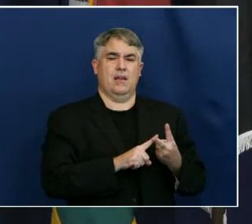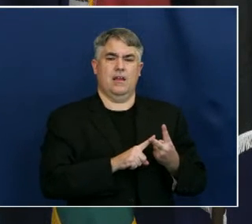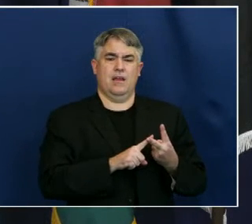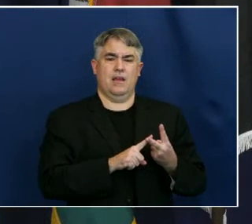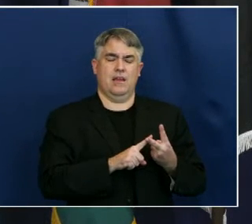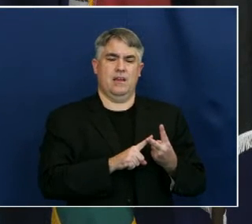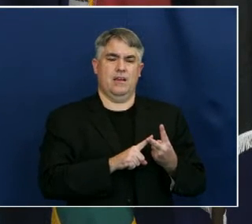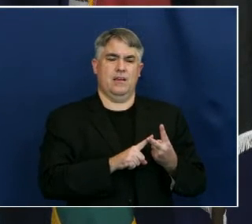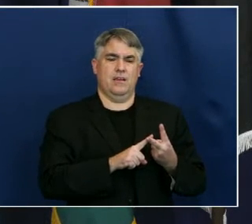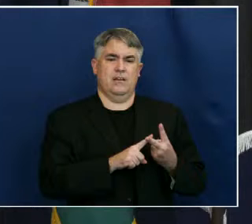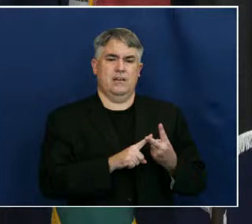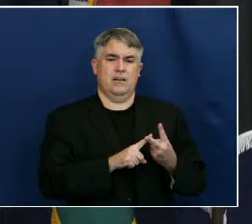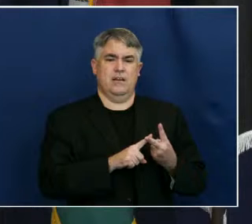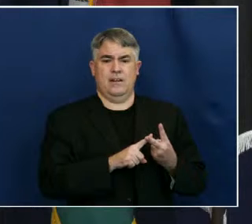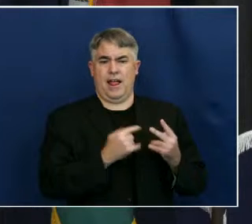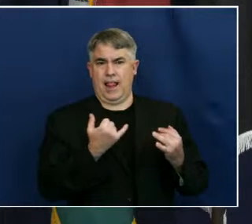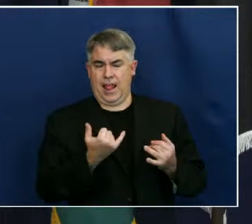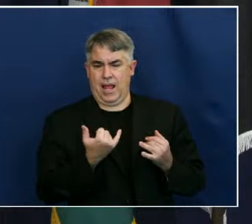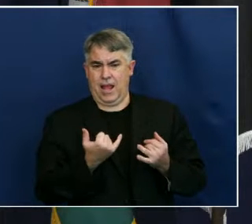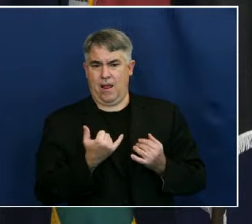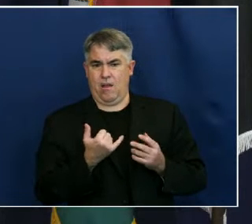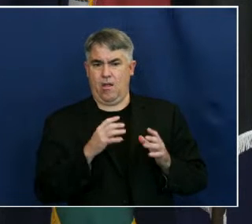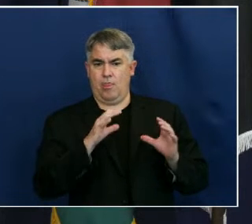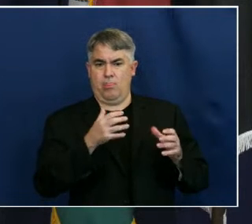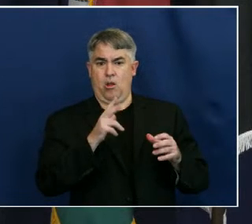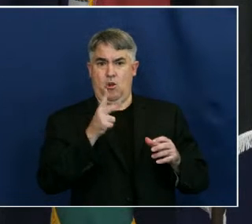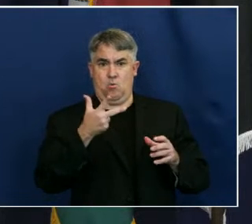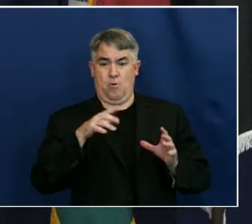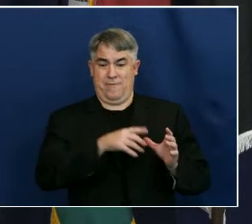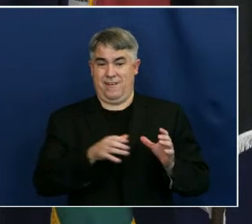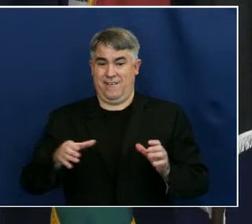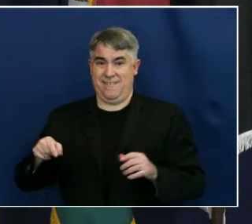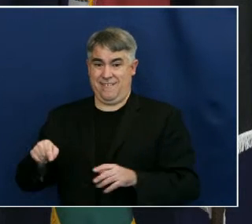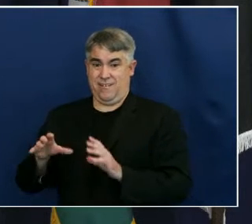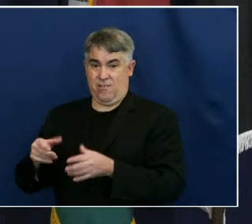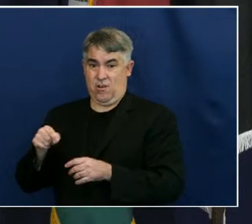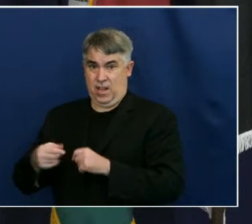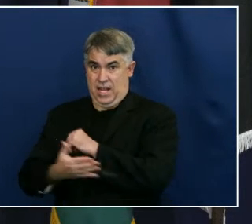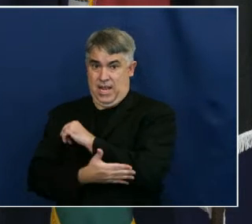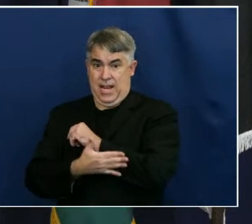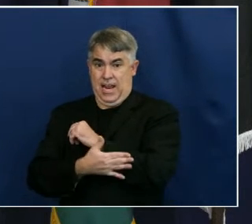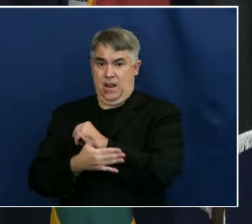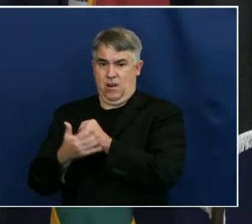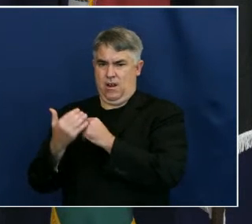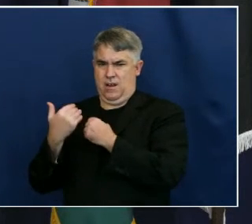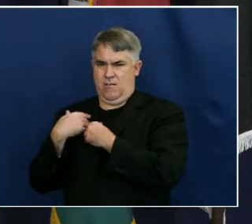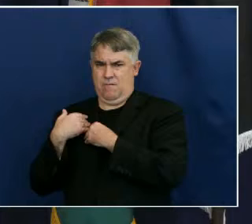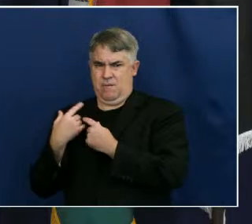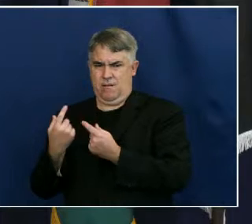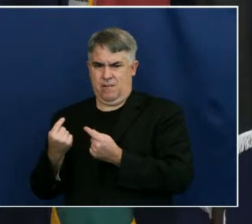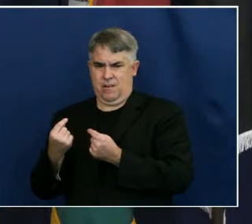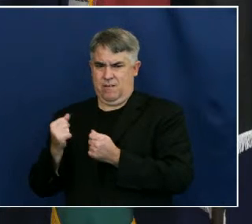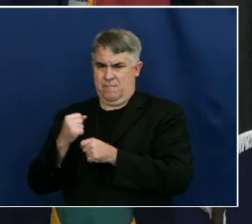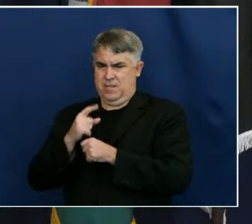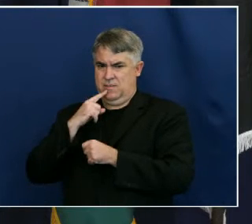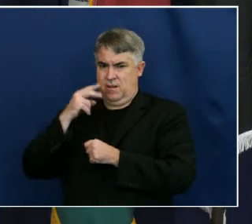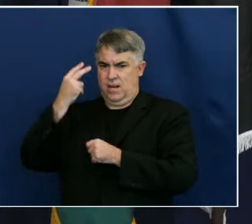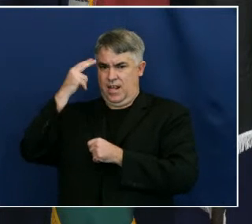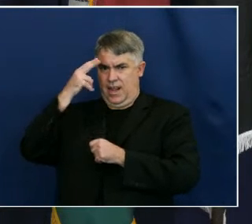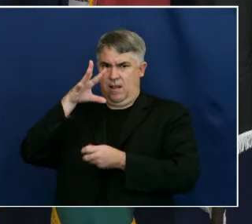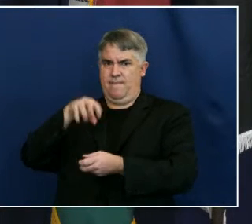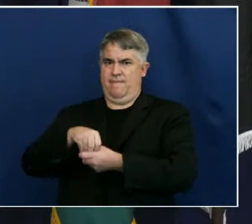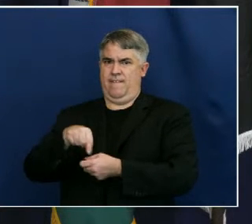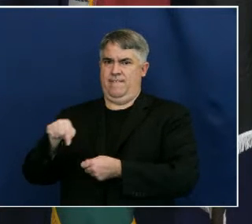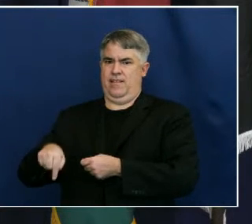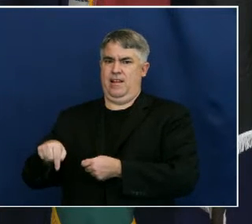forward with the next phase, what efforts is the county working on to make sure Latino seniors aren't left behind? Muchas gracias